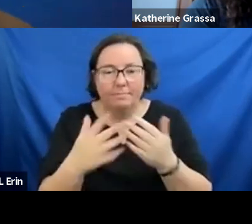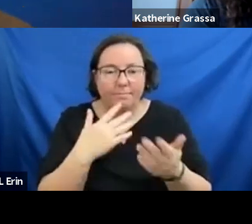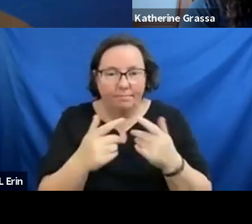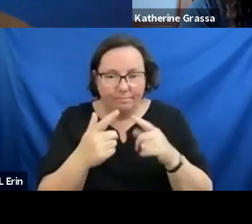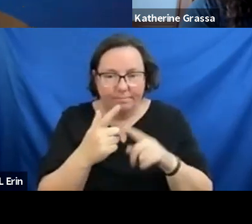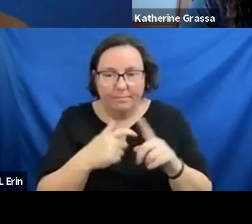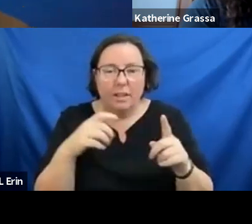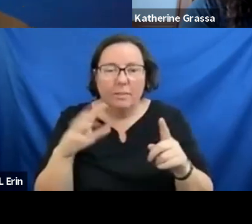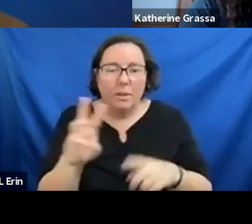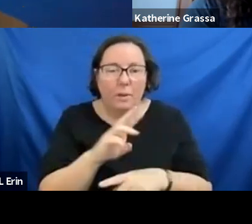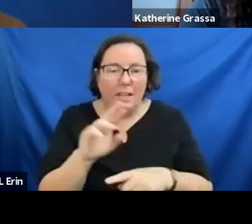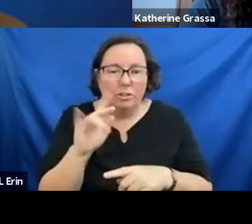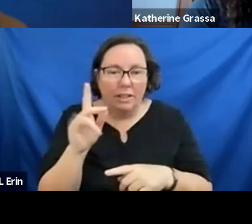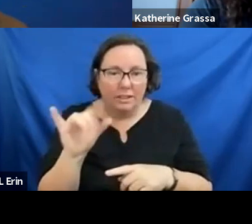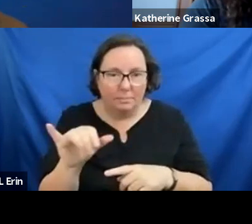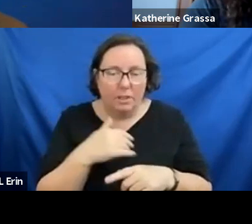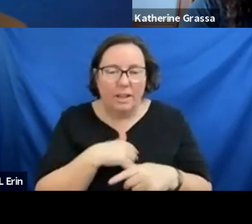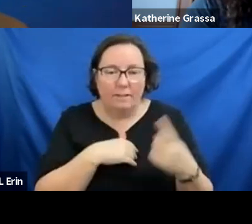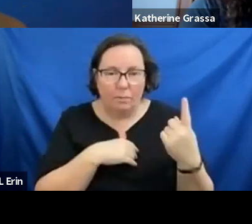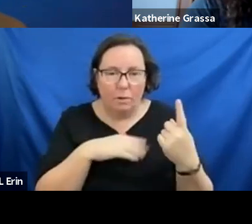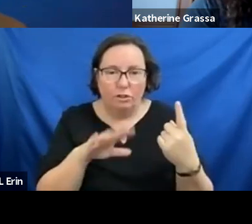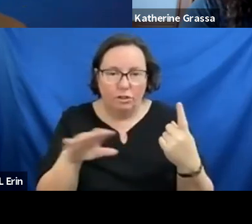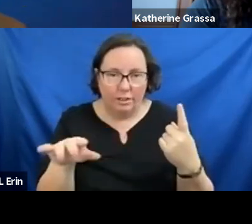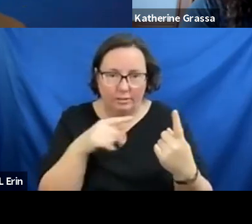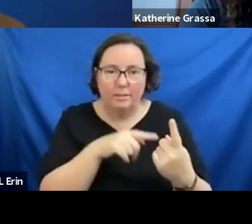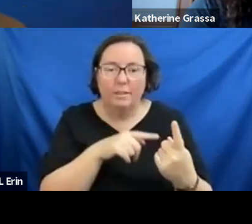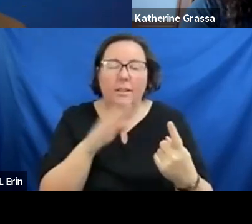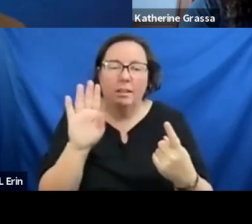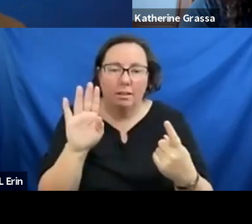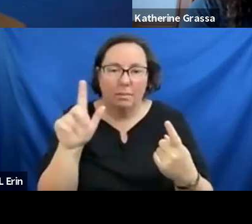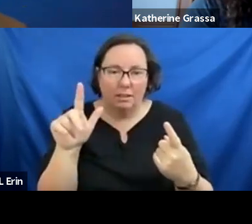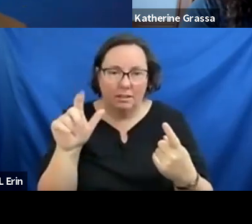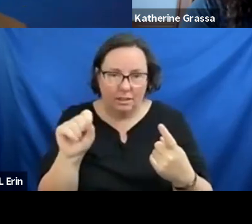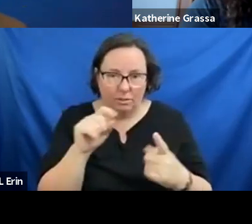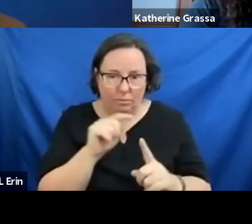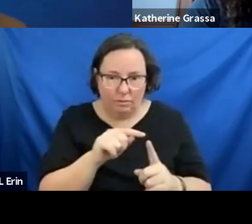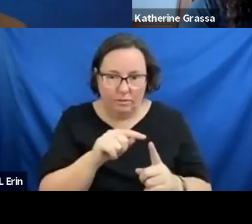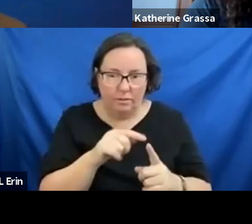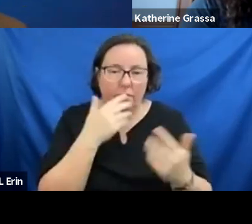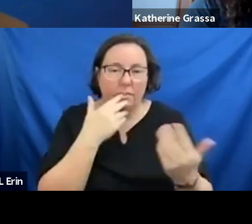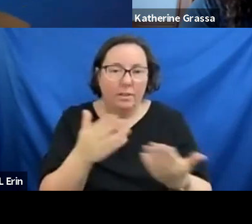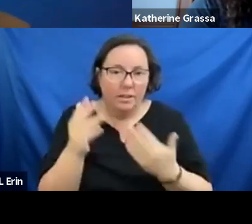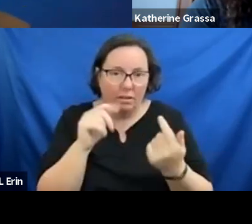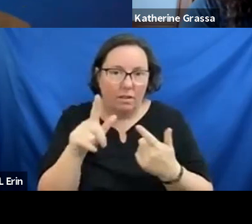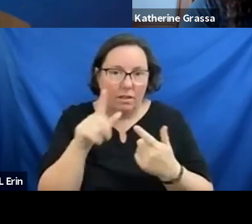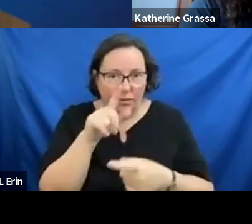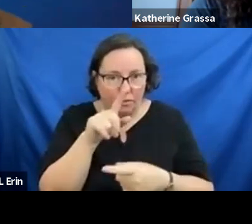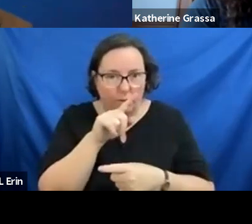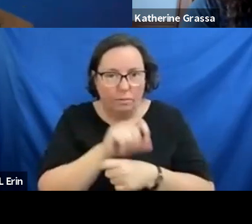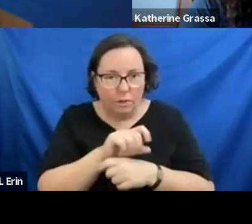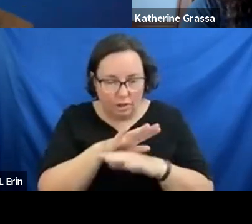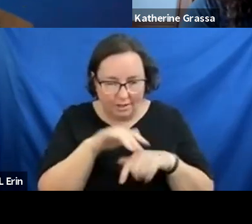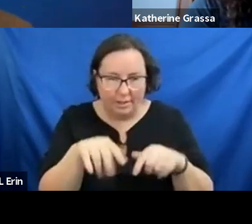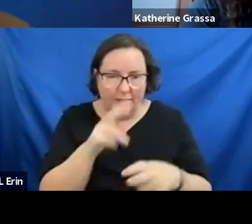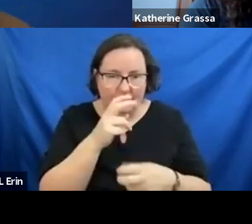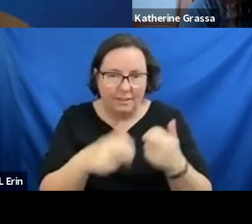West Roxbury. I have only one child, and he is at Boston Latin School. Thank you all for working on this difficult